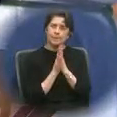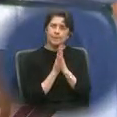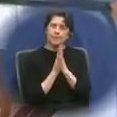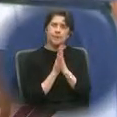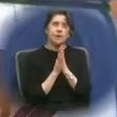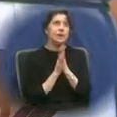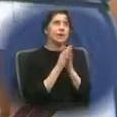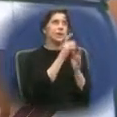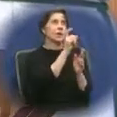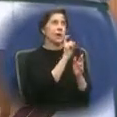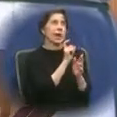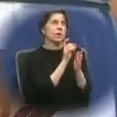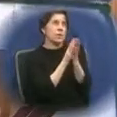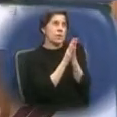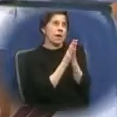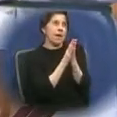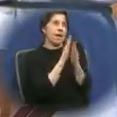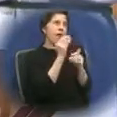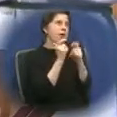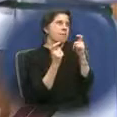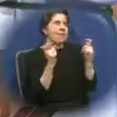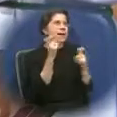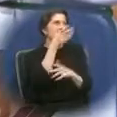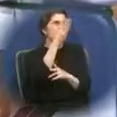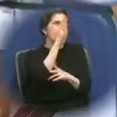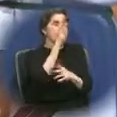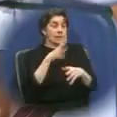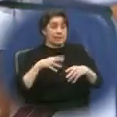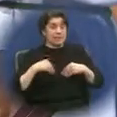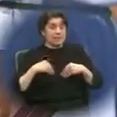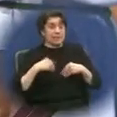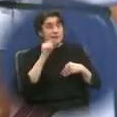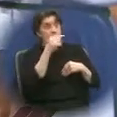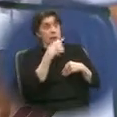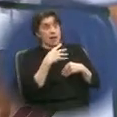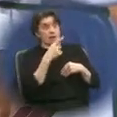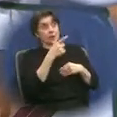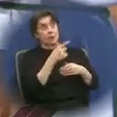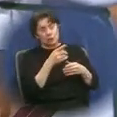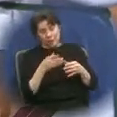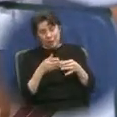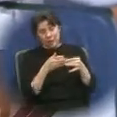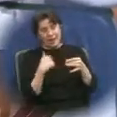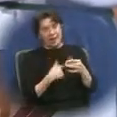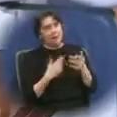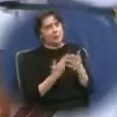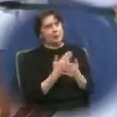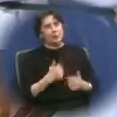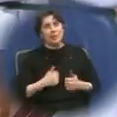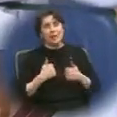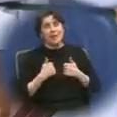Grant, we pray, Almighty God, that receiving the grace by which you bring us to new life, we may always